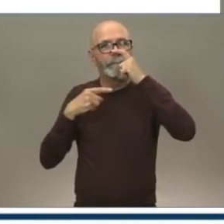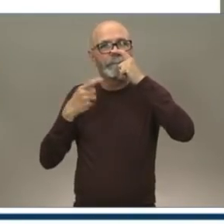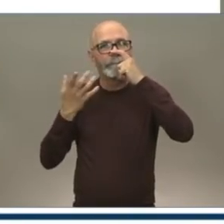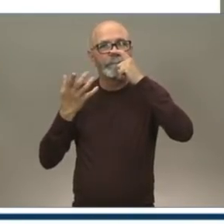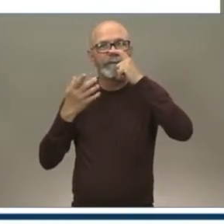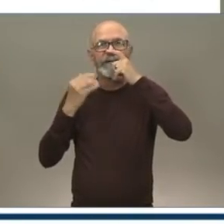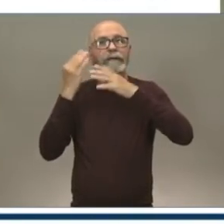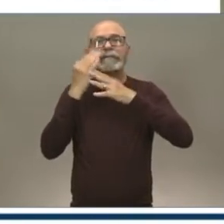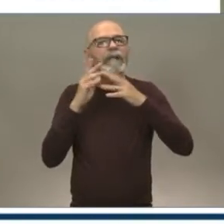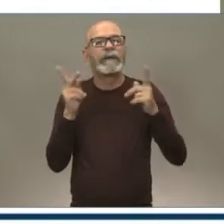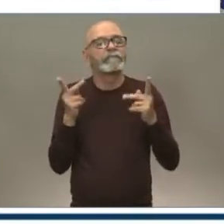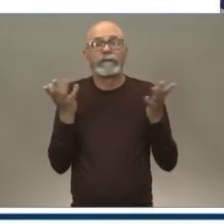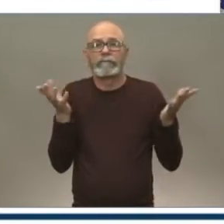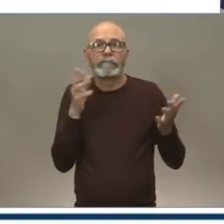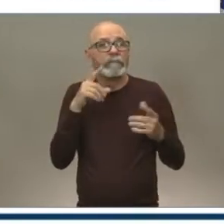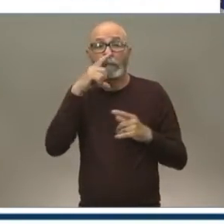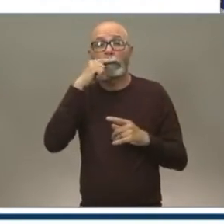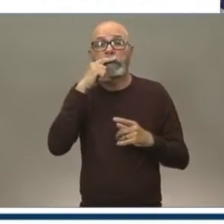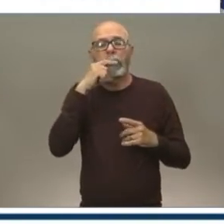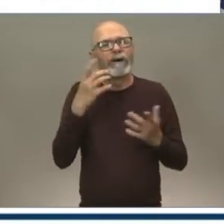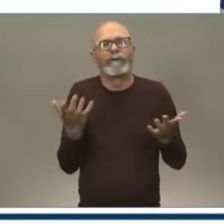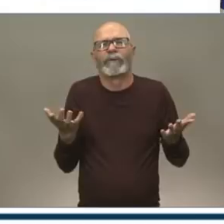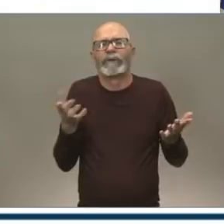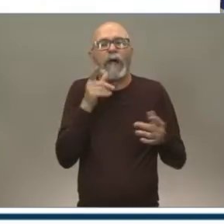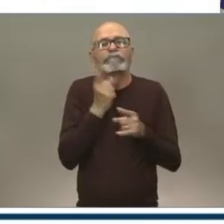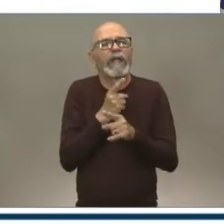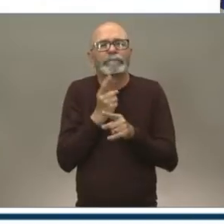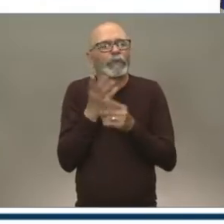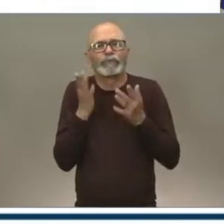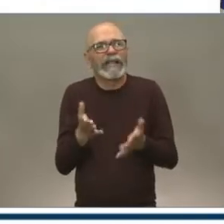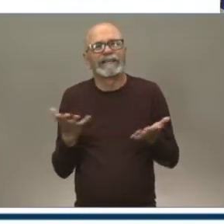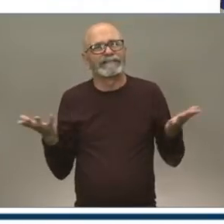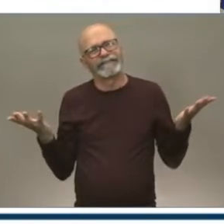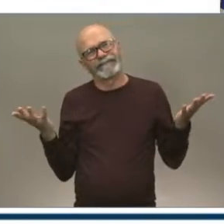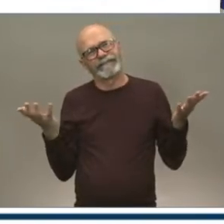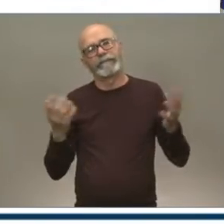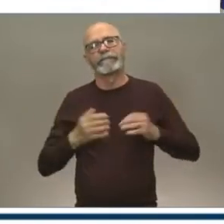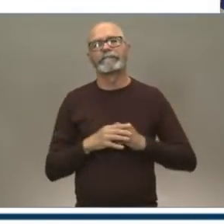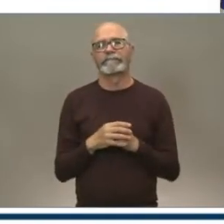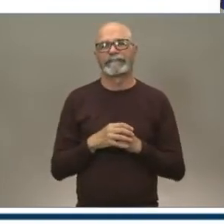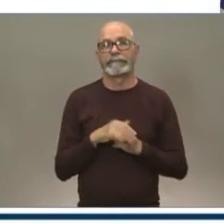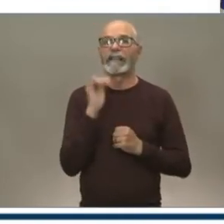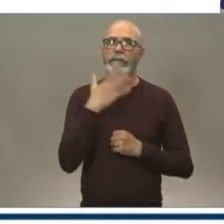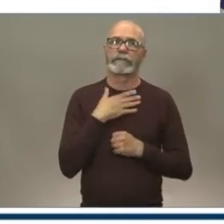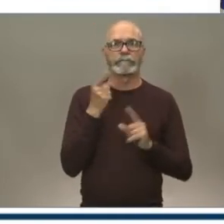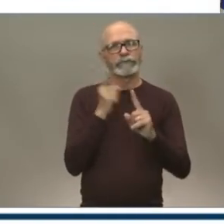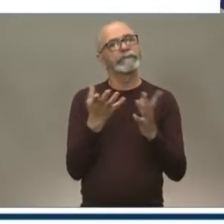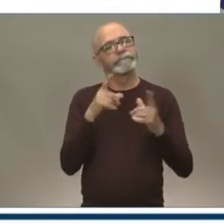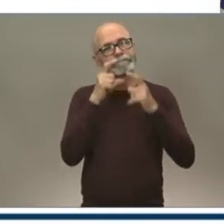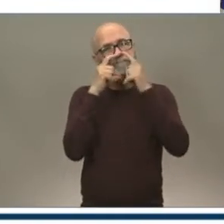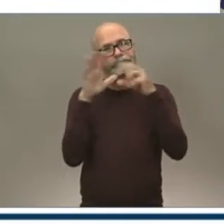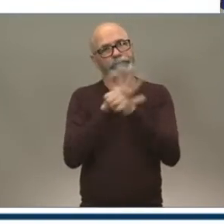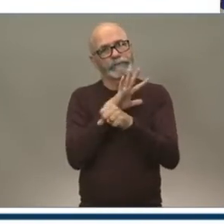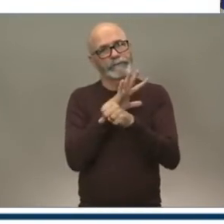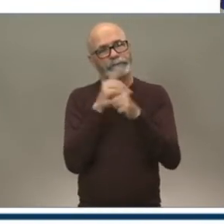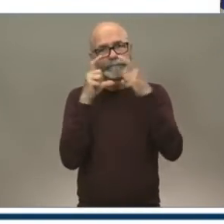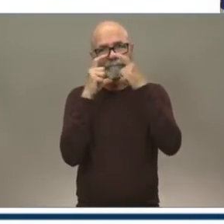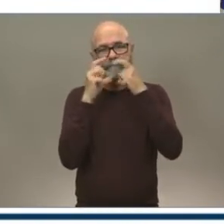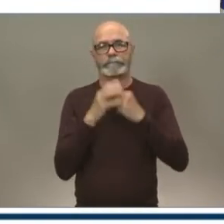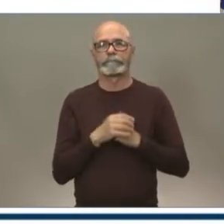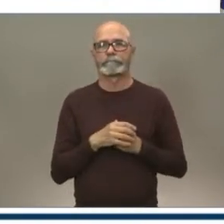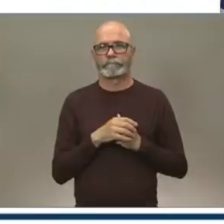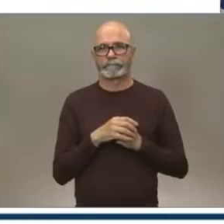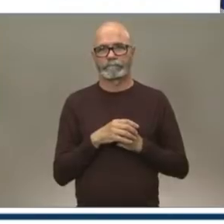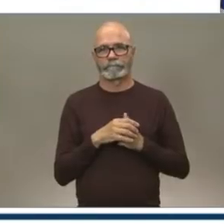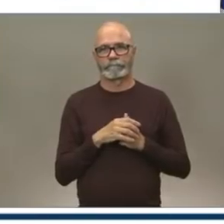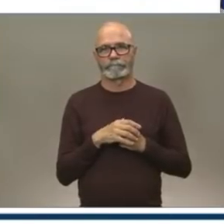properly. Next, we'll go to Michael Tutton from Canadian Press. Go ahead, Mike. Yes, Dr. Strang, there was one